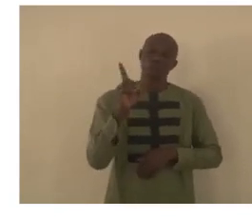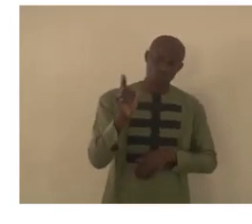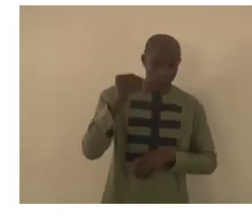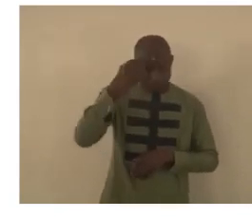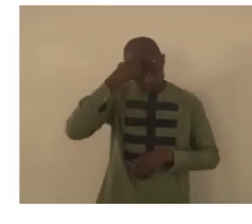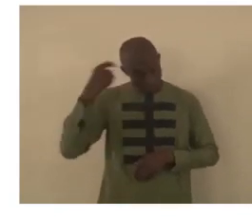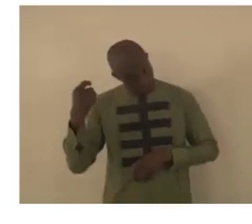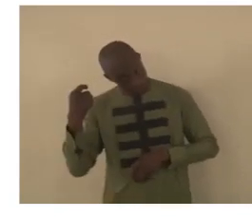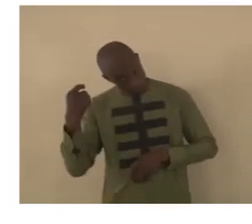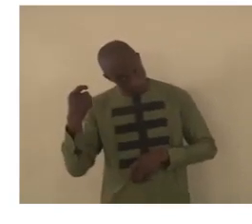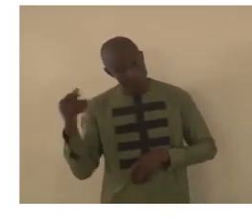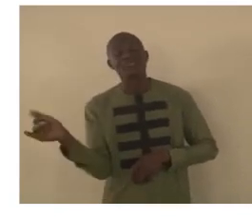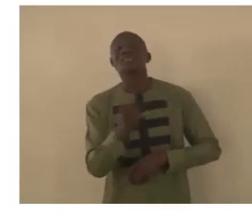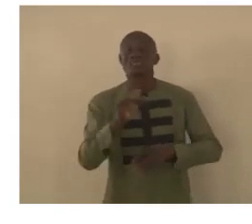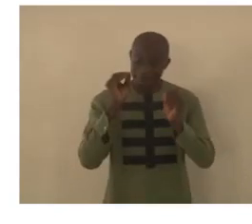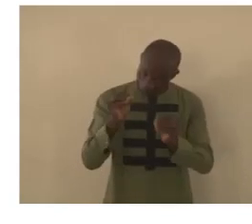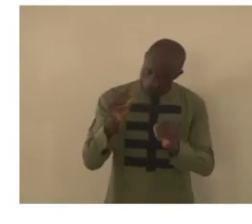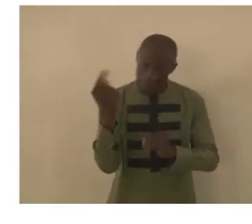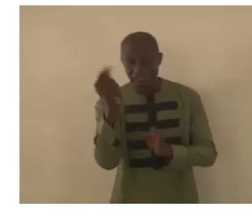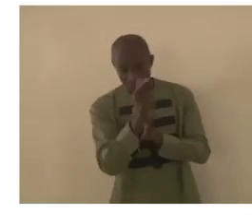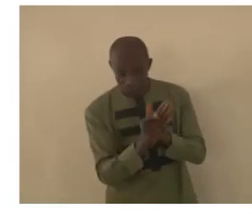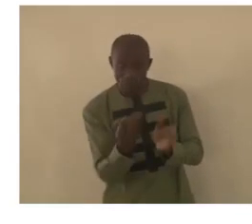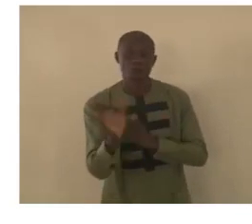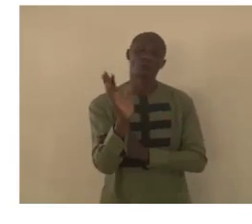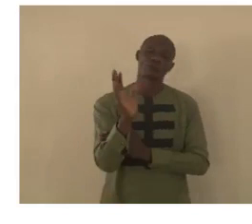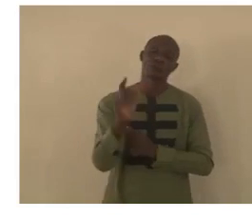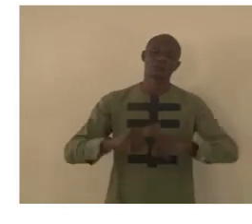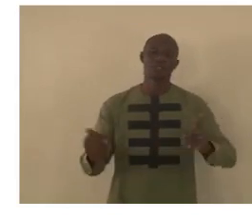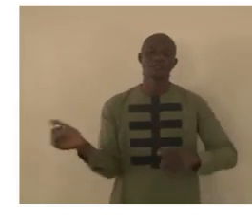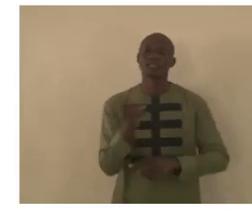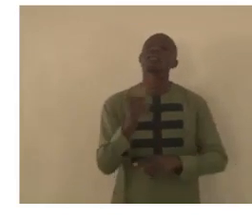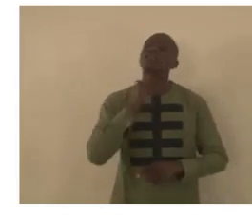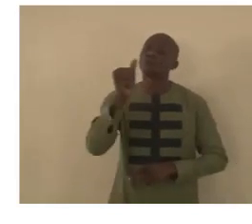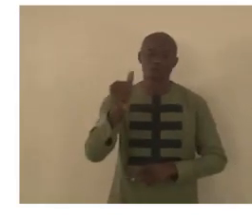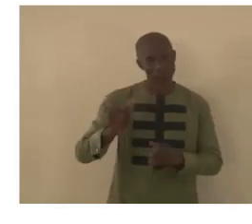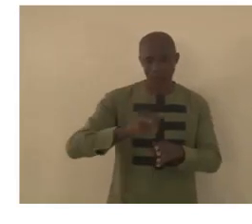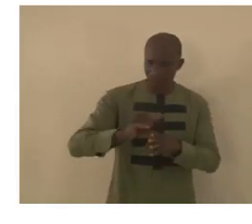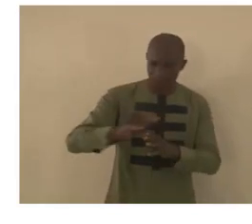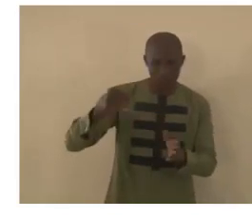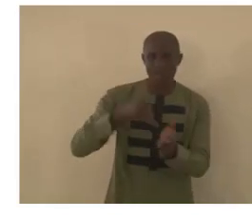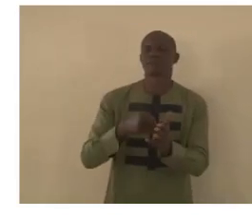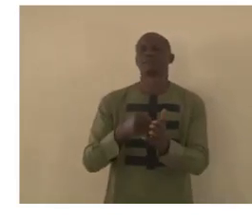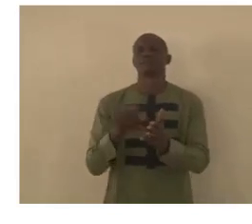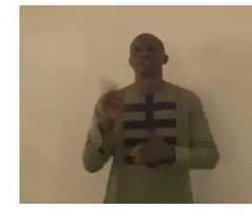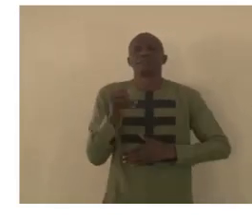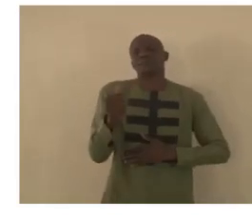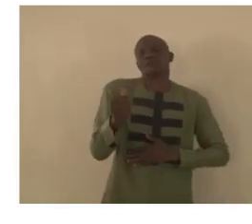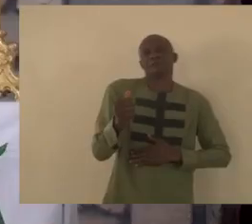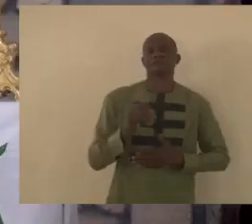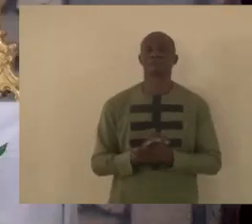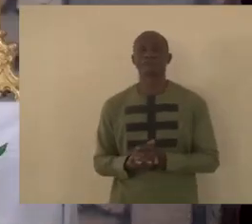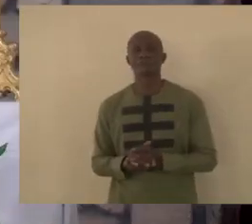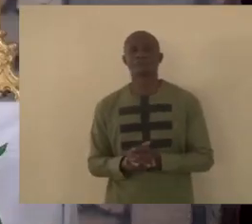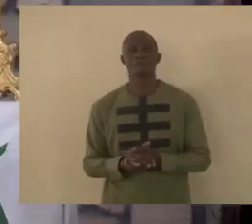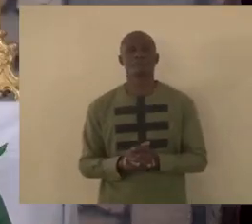Because although they teach the law of God, they do not actually practice it themselves.